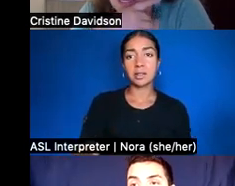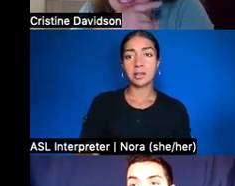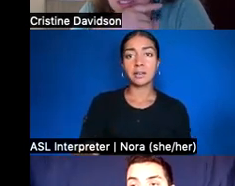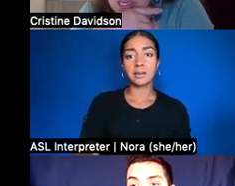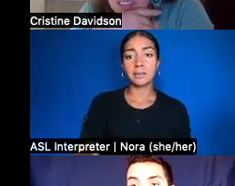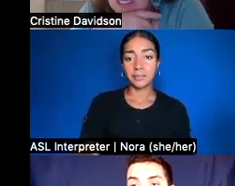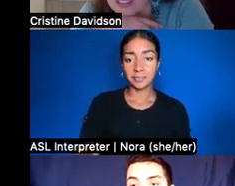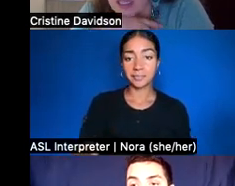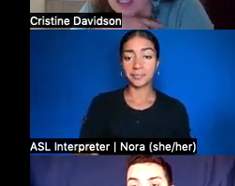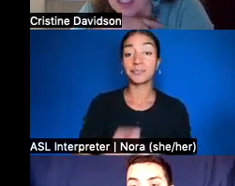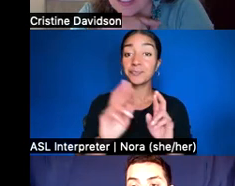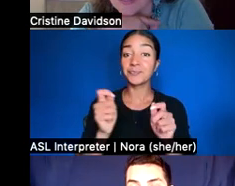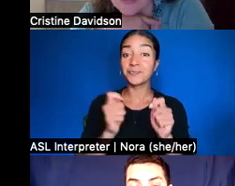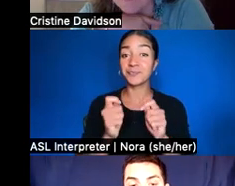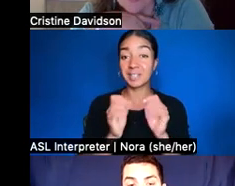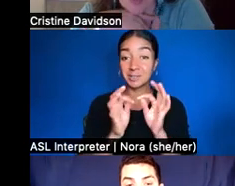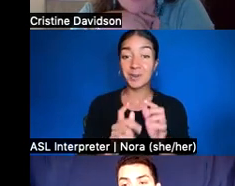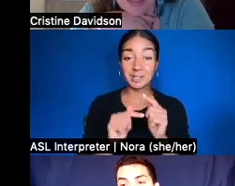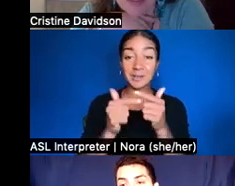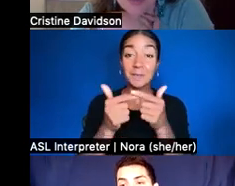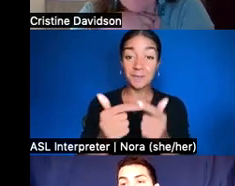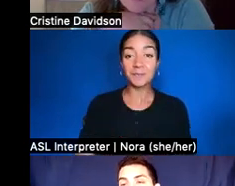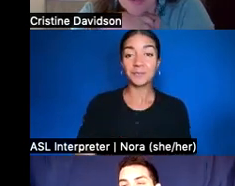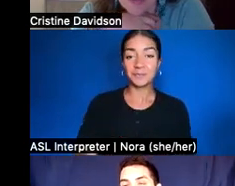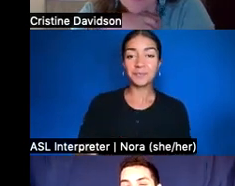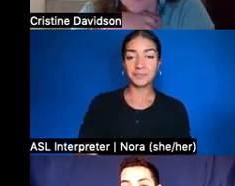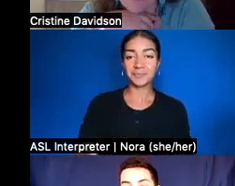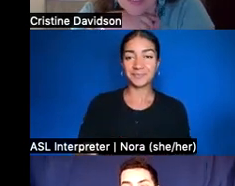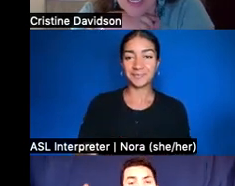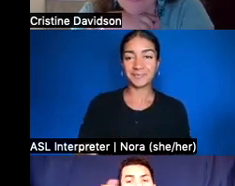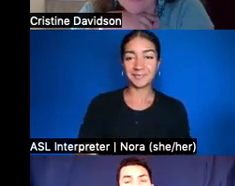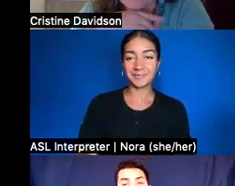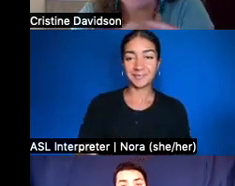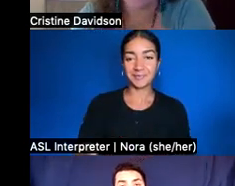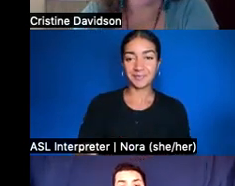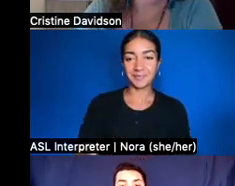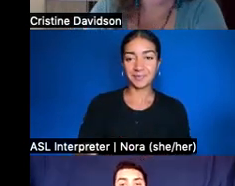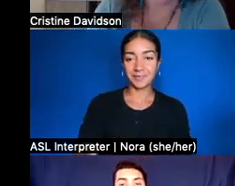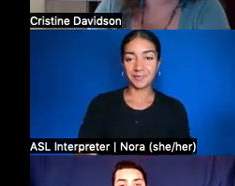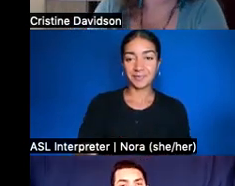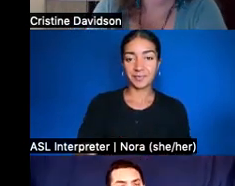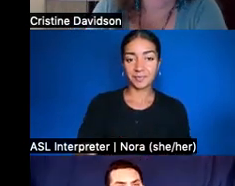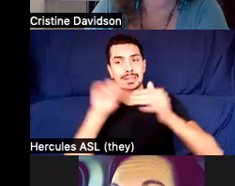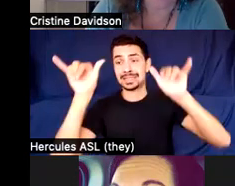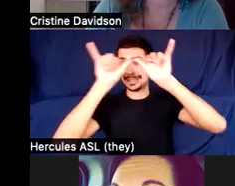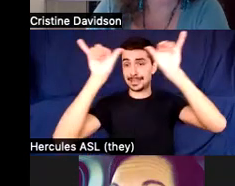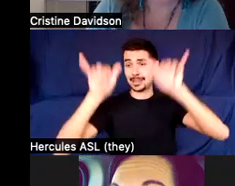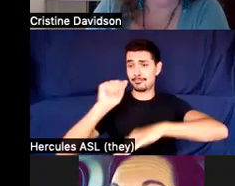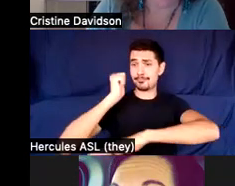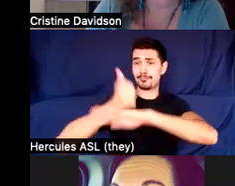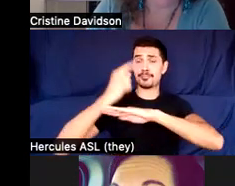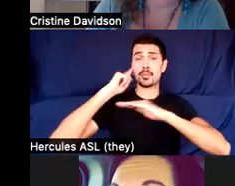And then Isaac added, acknowledge that the systems are not built for survivors so much of the time and that you'll stand next to Geraldine no matter